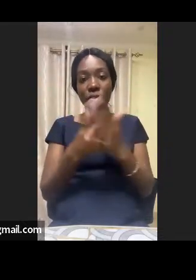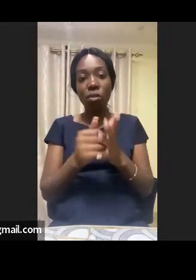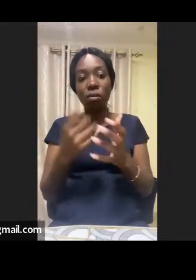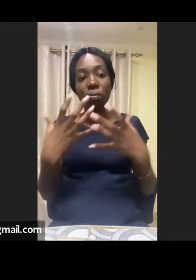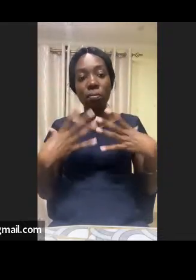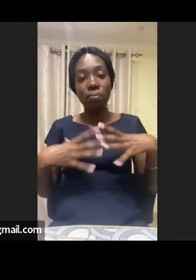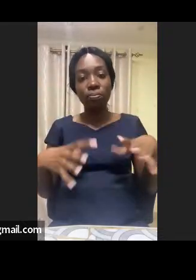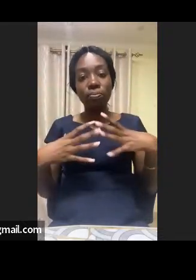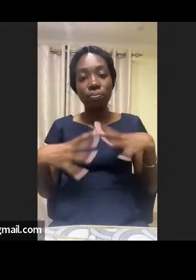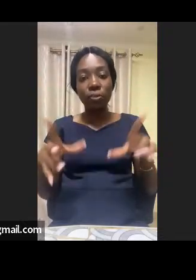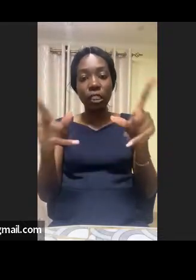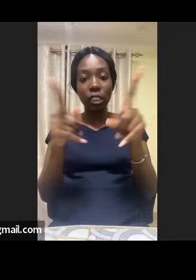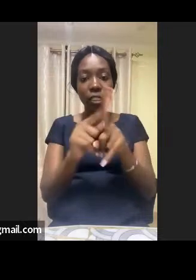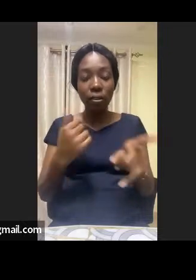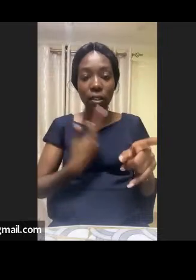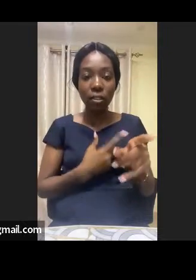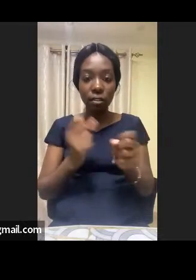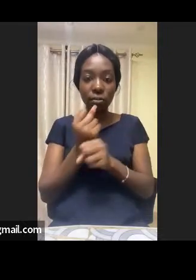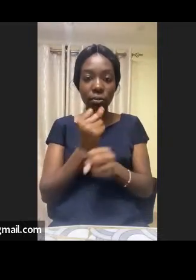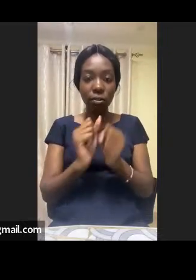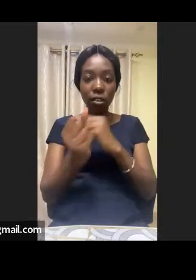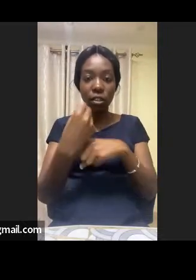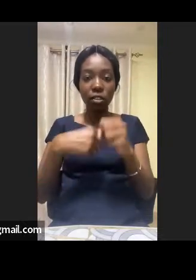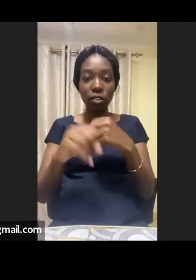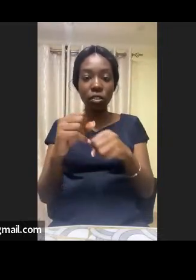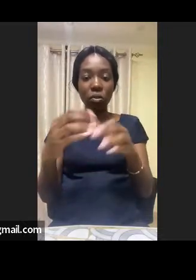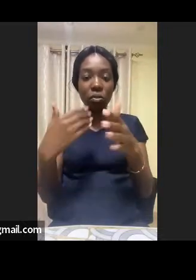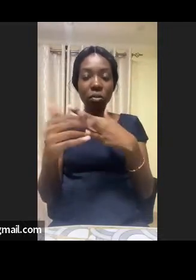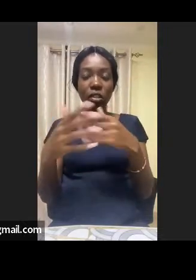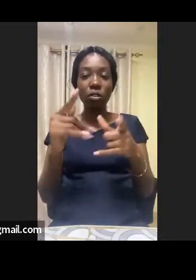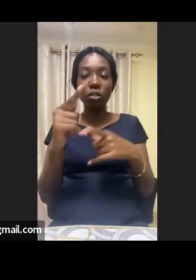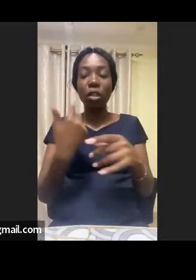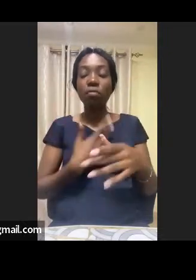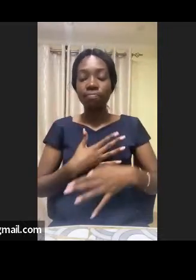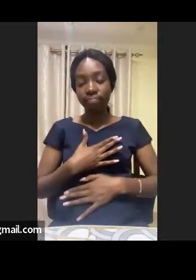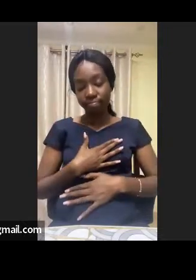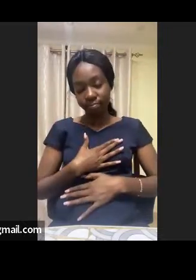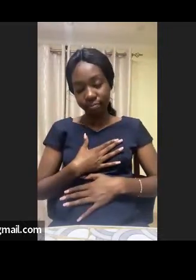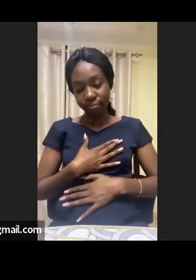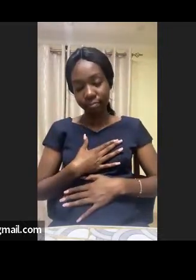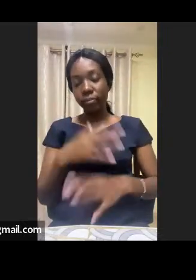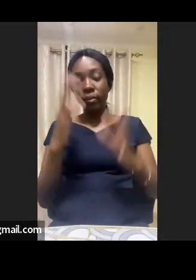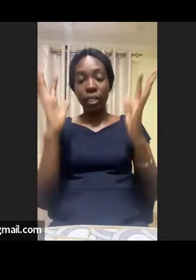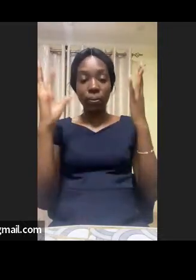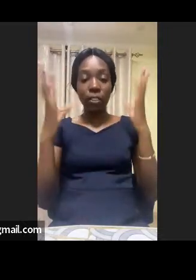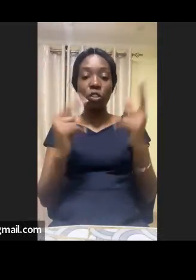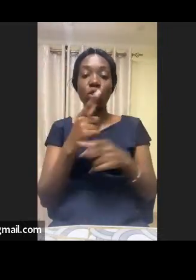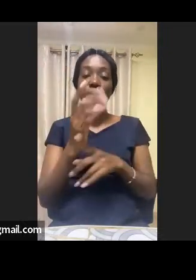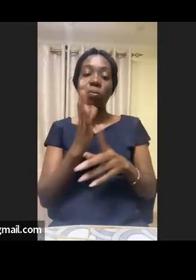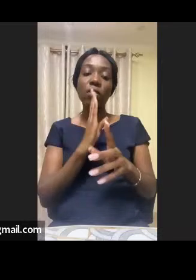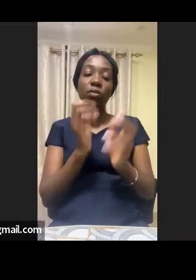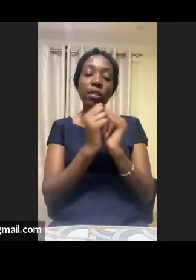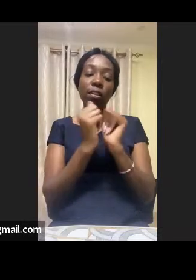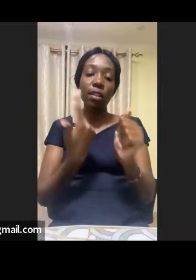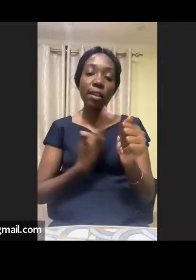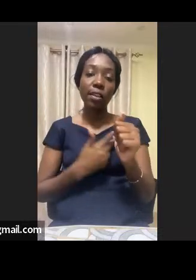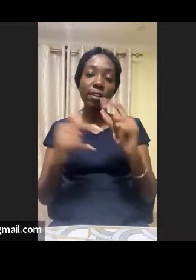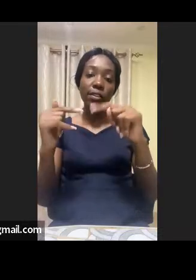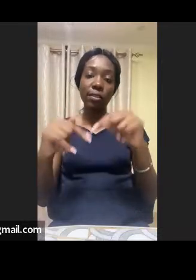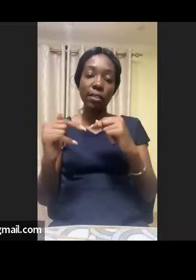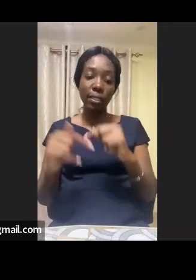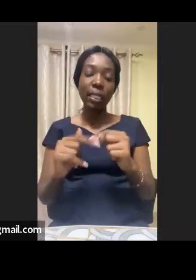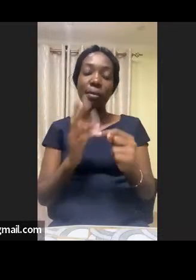this without you. So we really are honored and appreciate that you could be here to be with us